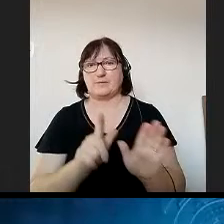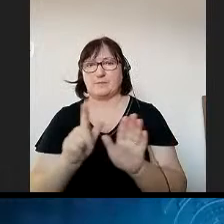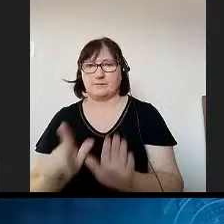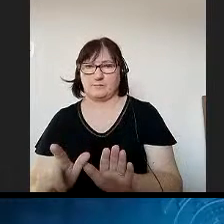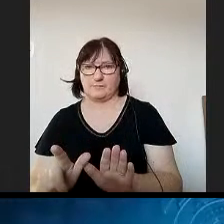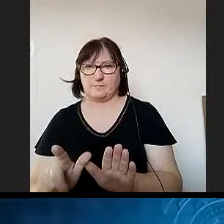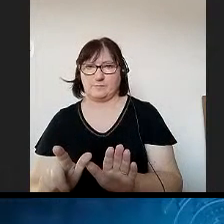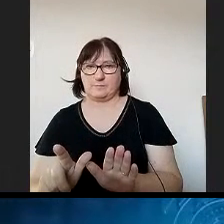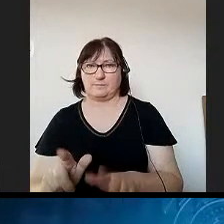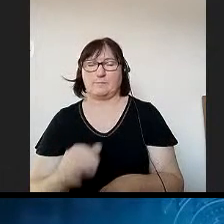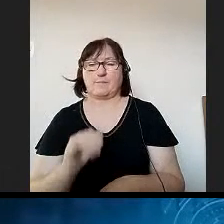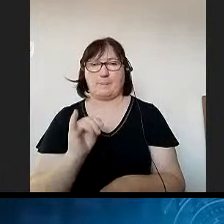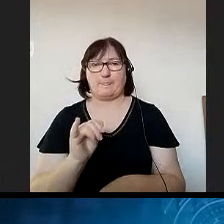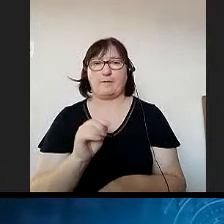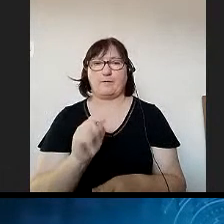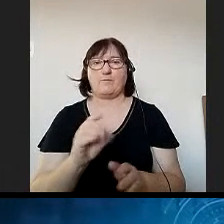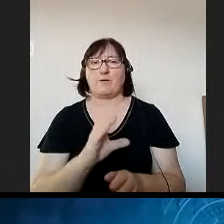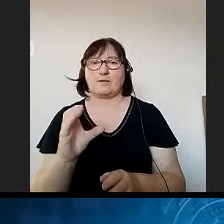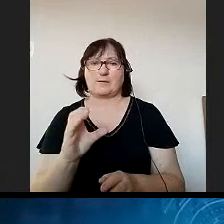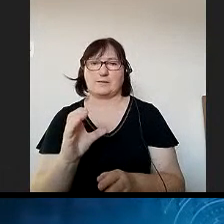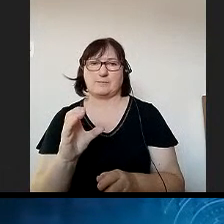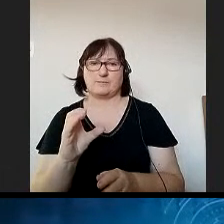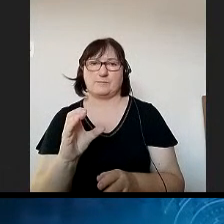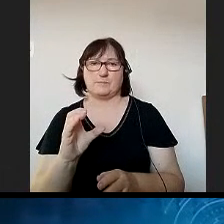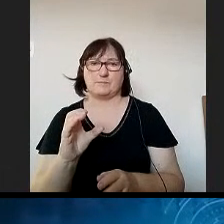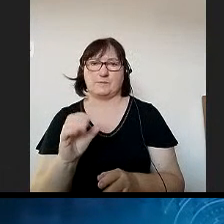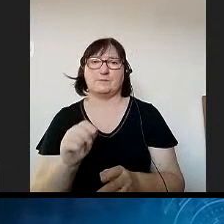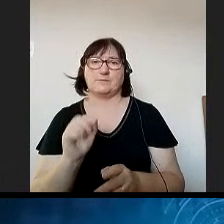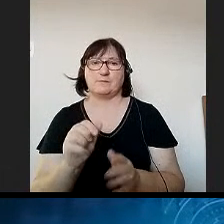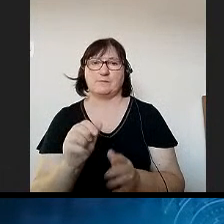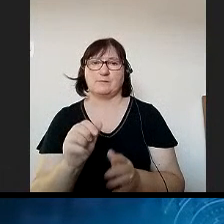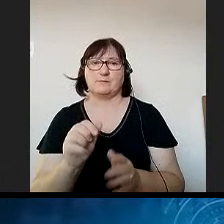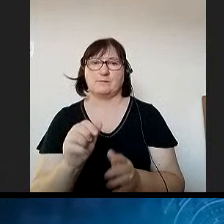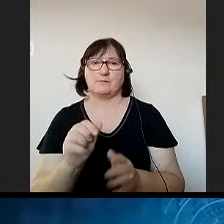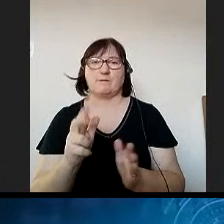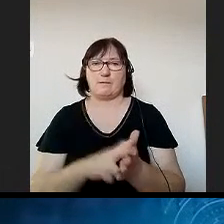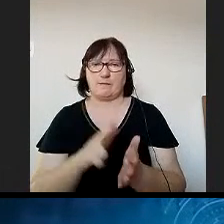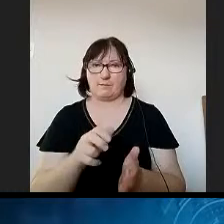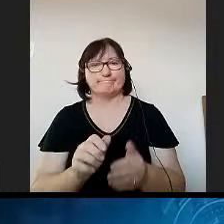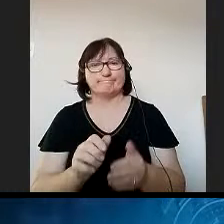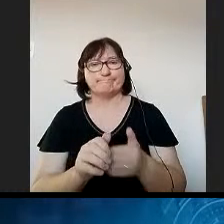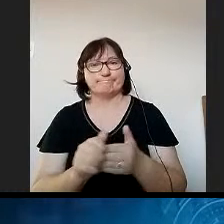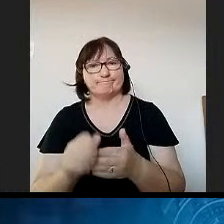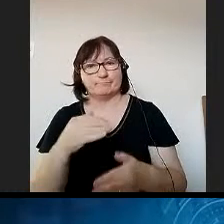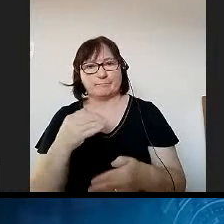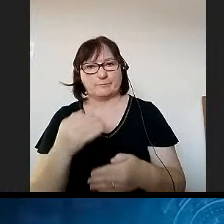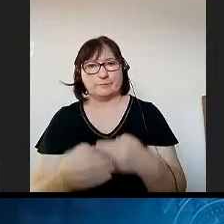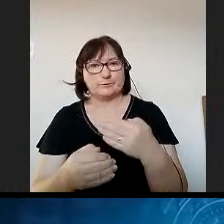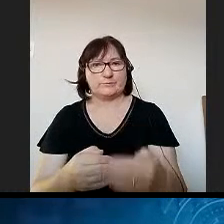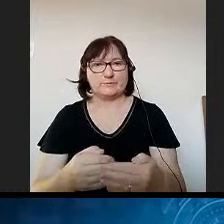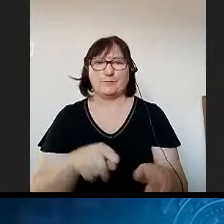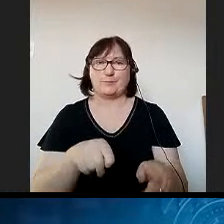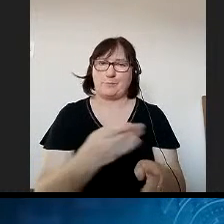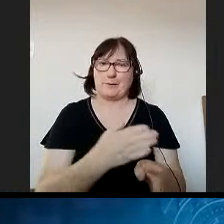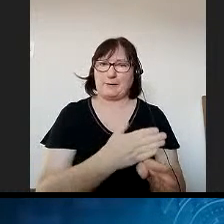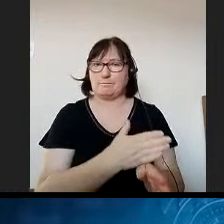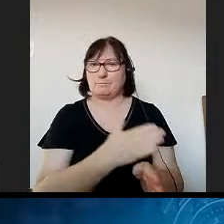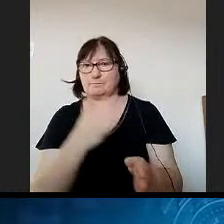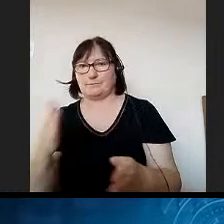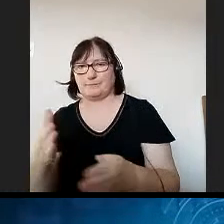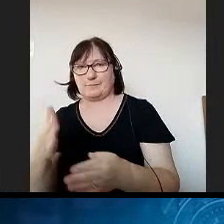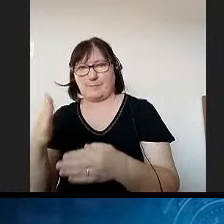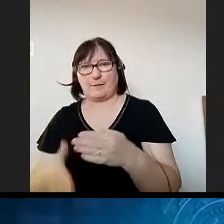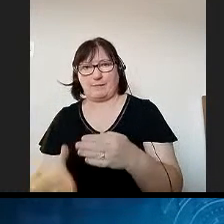77I of the Customs and Excise Act. Those rules guide the process from the beginning to the end. But the most common challenge that